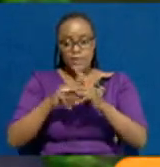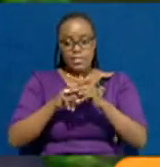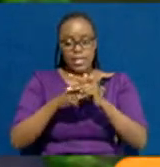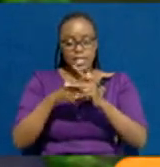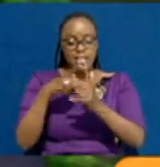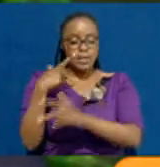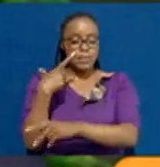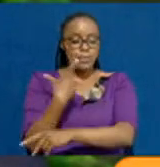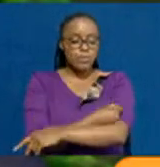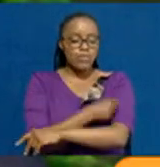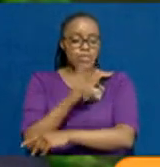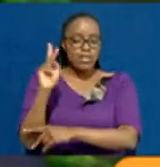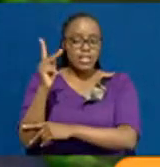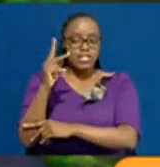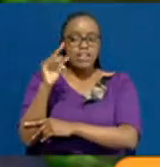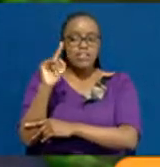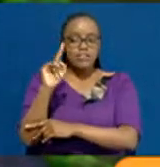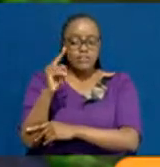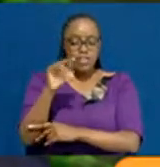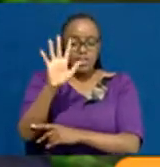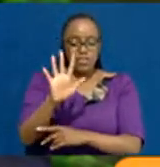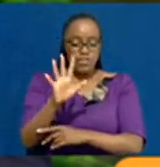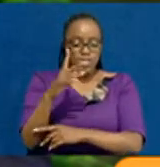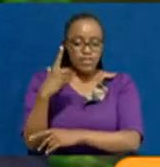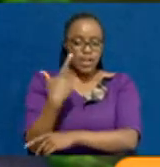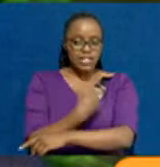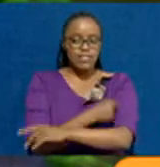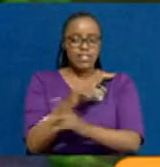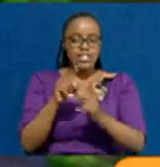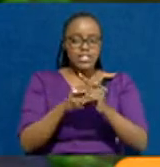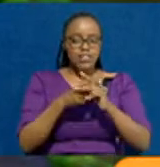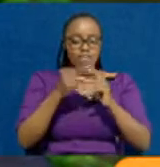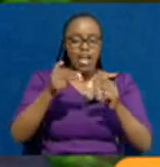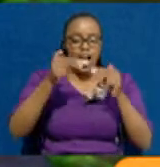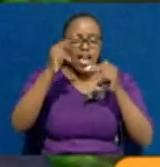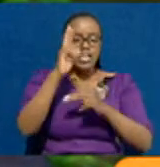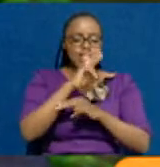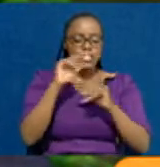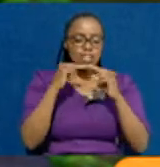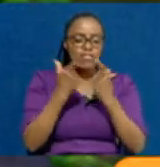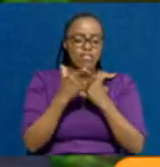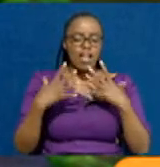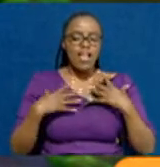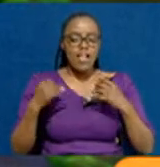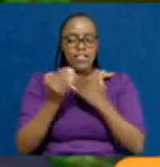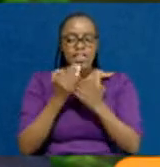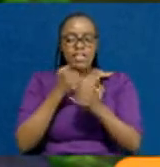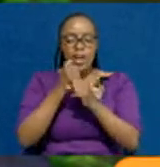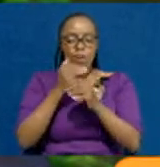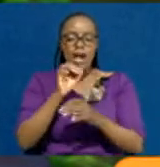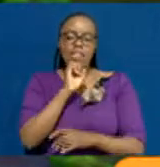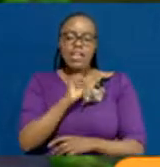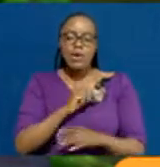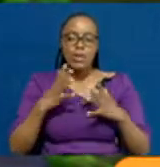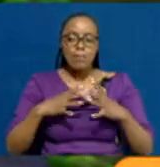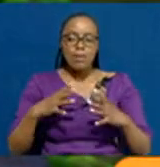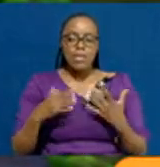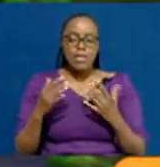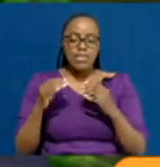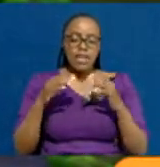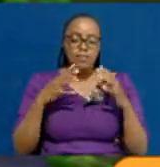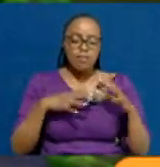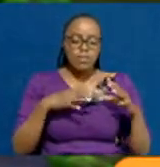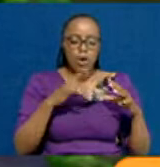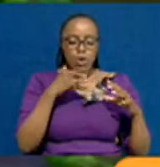Kenya is undertaking a phased vaccination. We began from the high-risk groups, healthcare workers, the elderly, people with